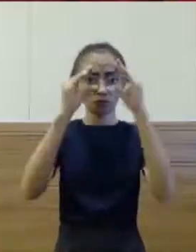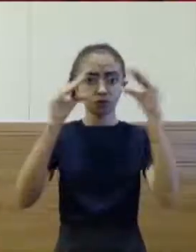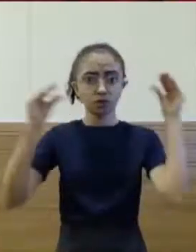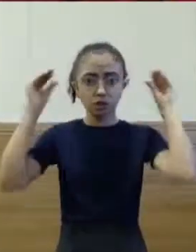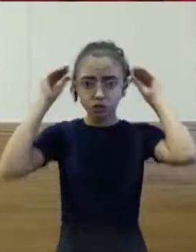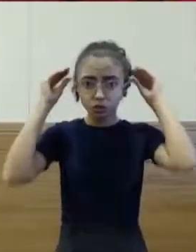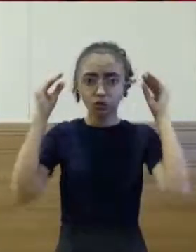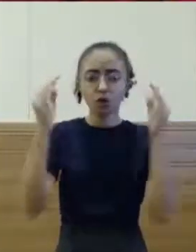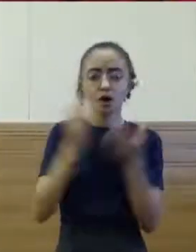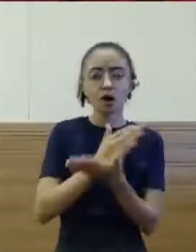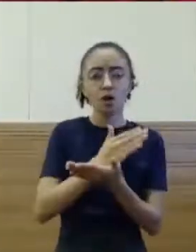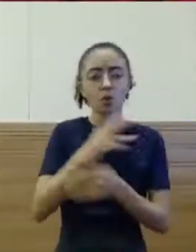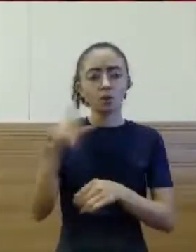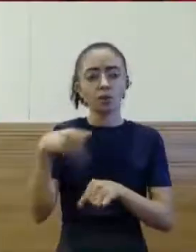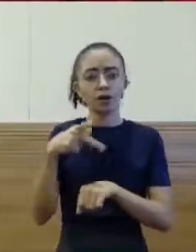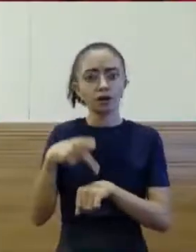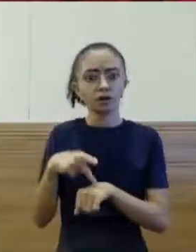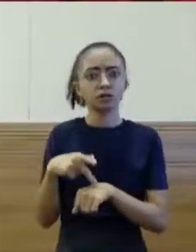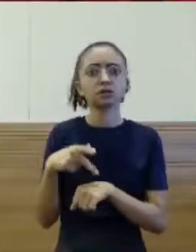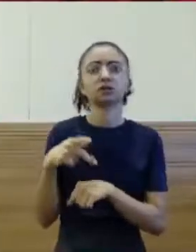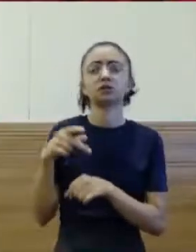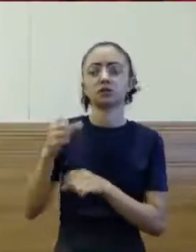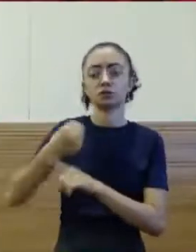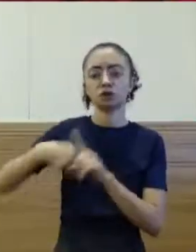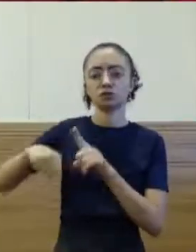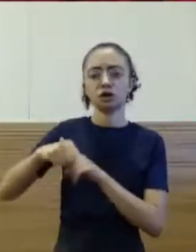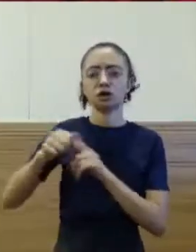countries, we see they collaborate a lot,